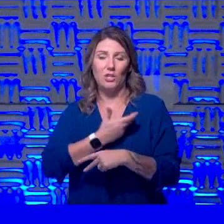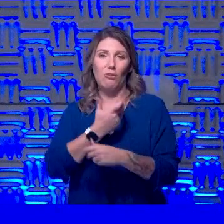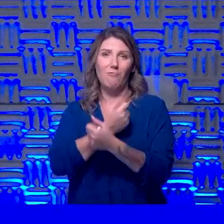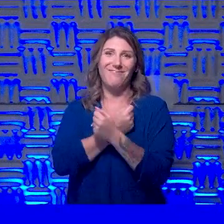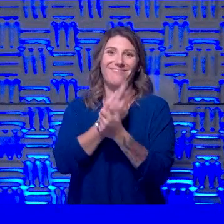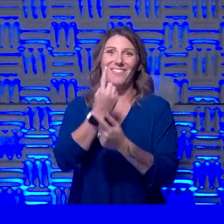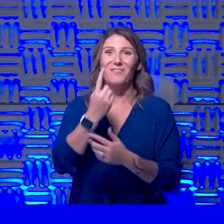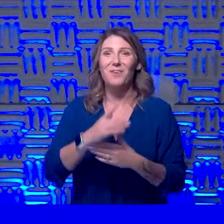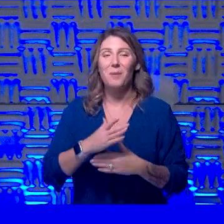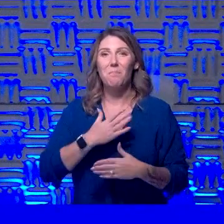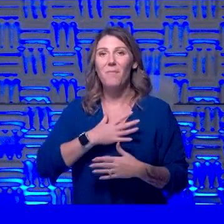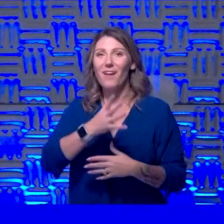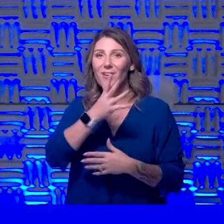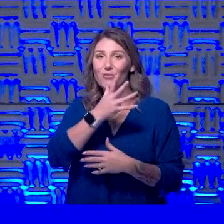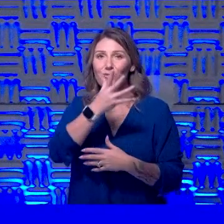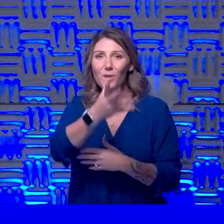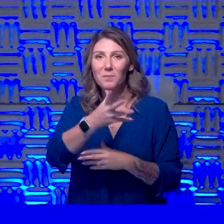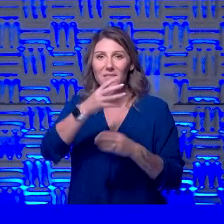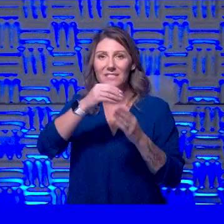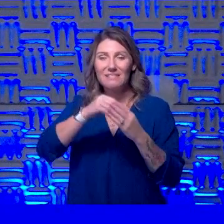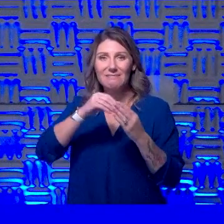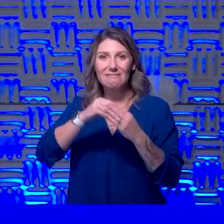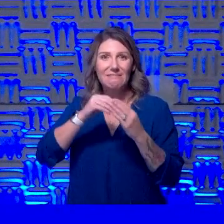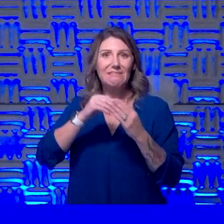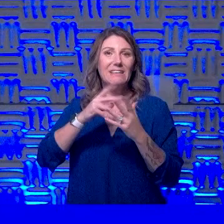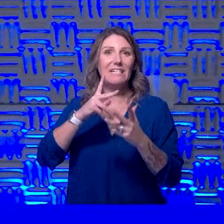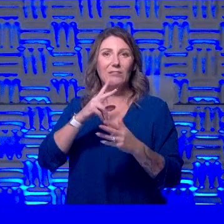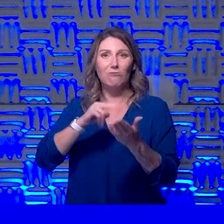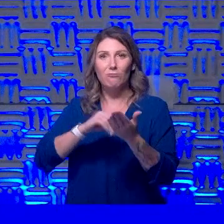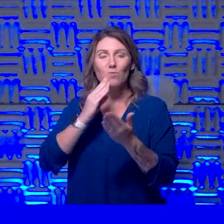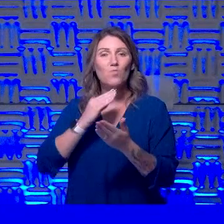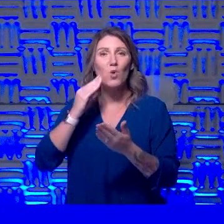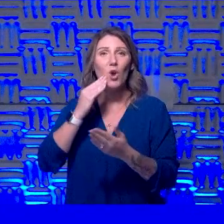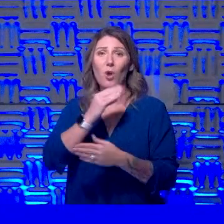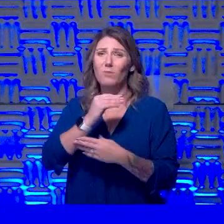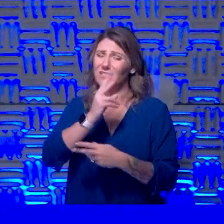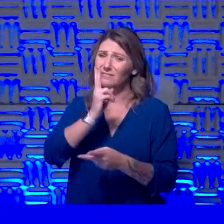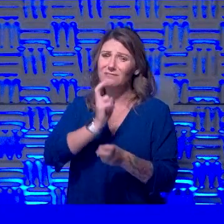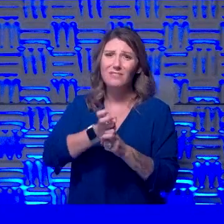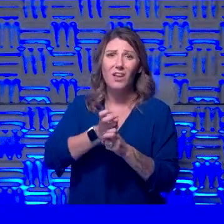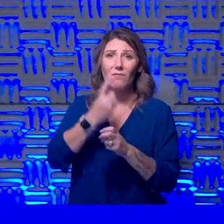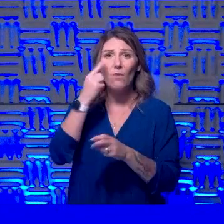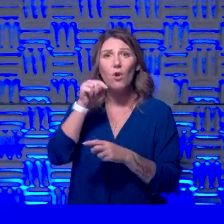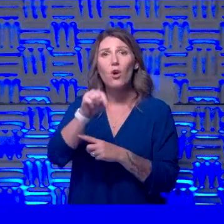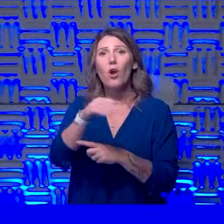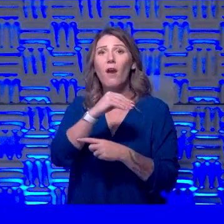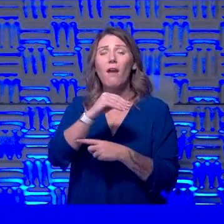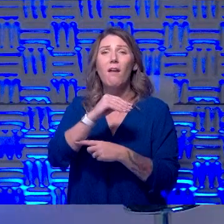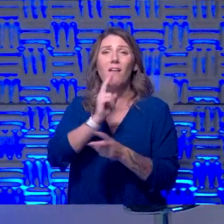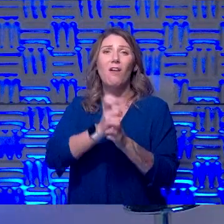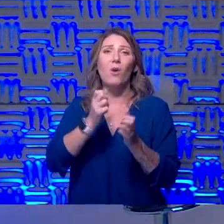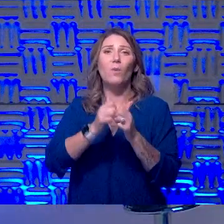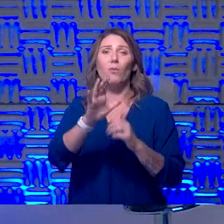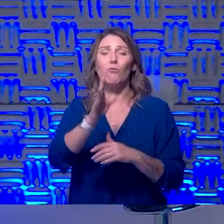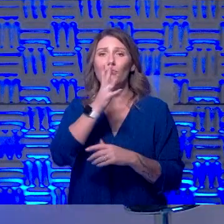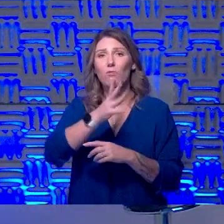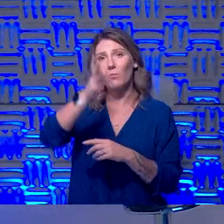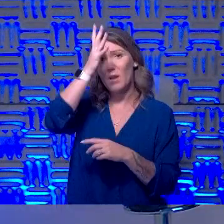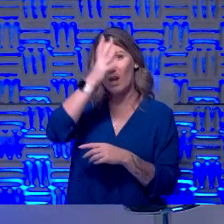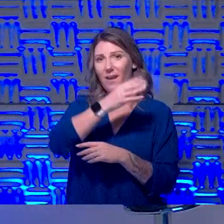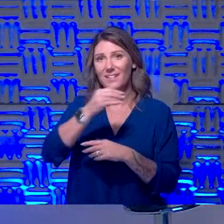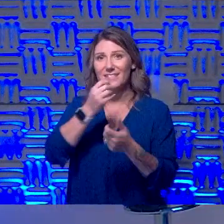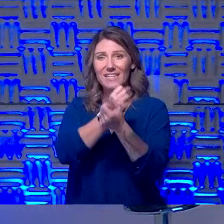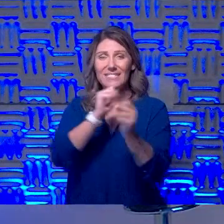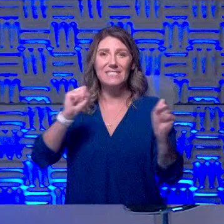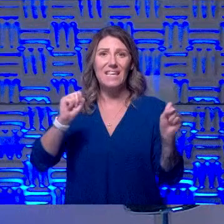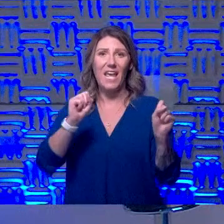know that my grandma is in a facility as well, and it's hard on her and hard on my parents as well. So. Yeah, it is hard, but it is